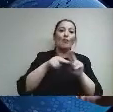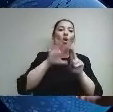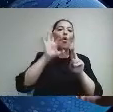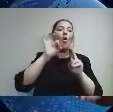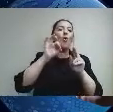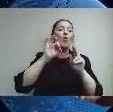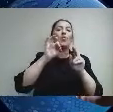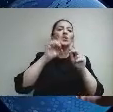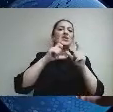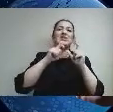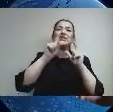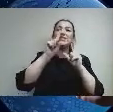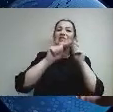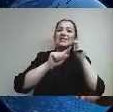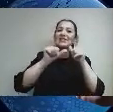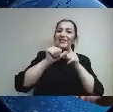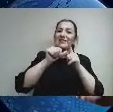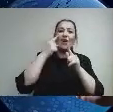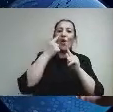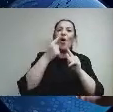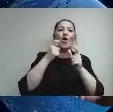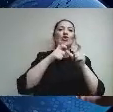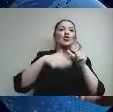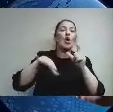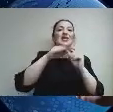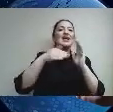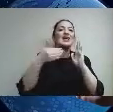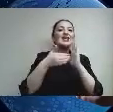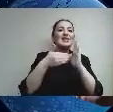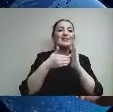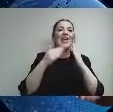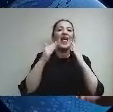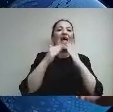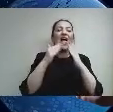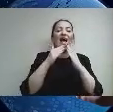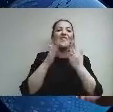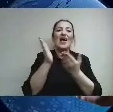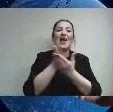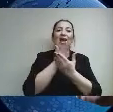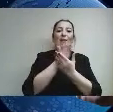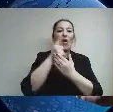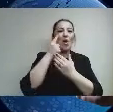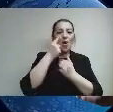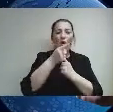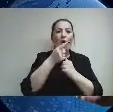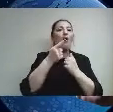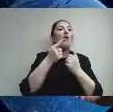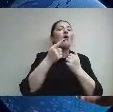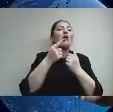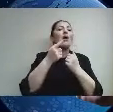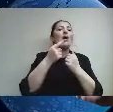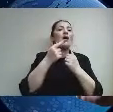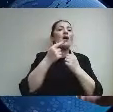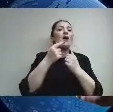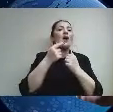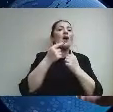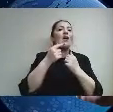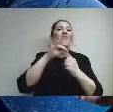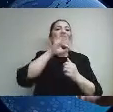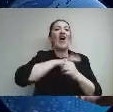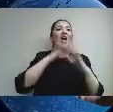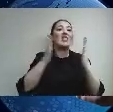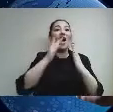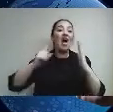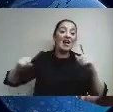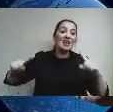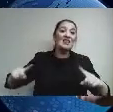home guide of social entrepreneurship, home guide of social enterprise. If we